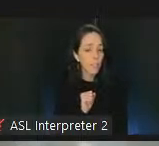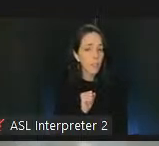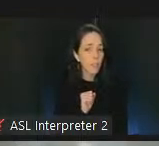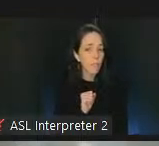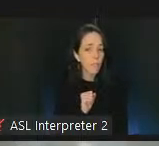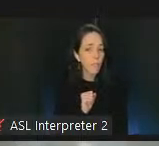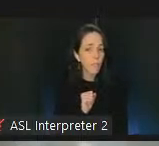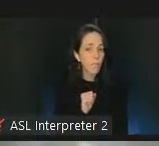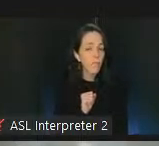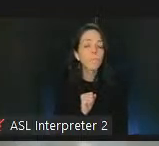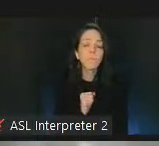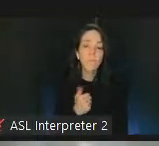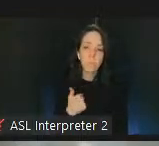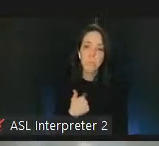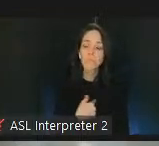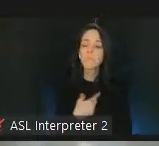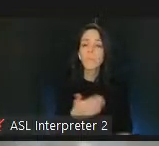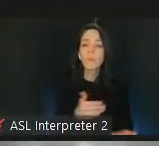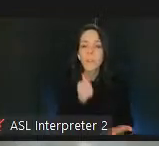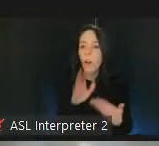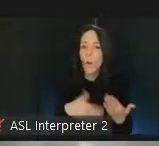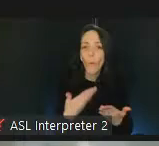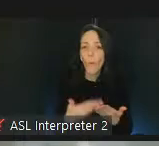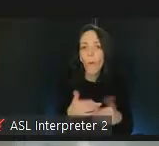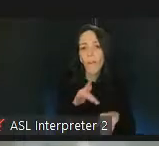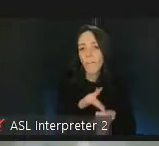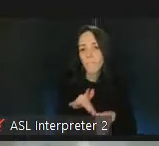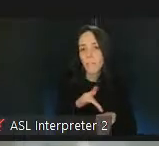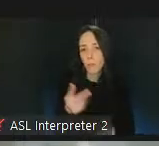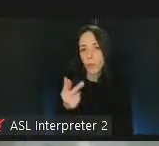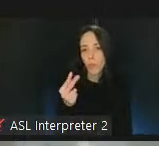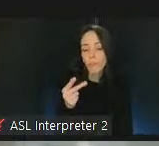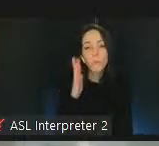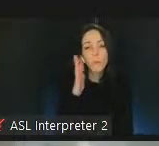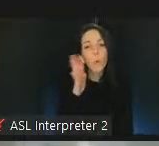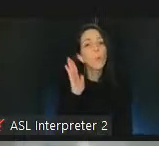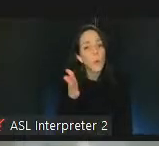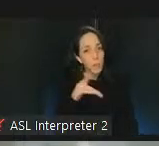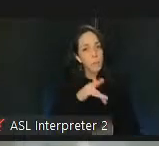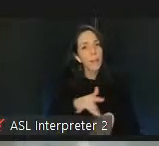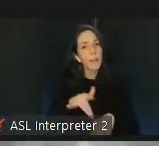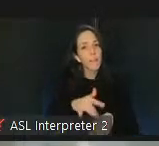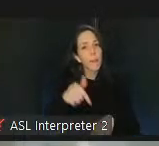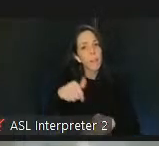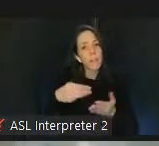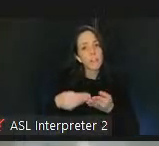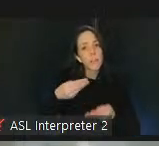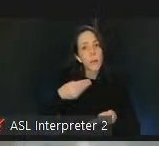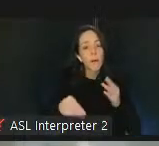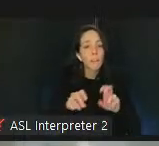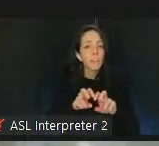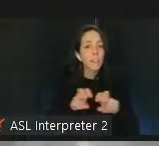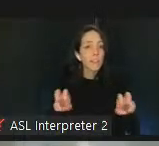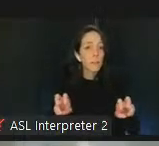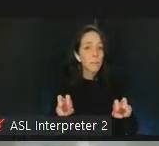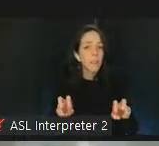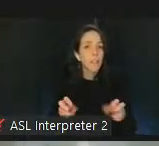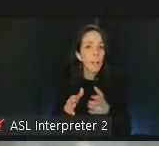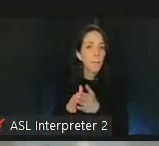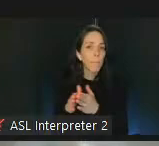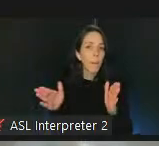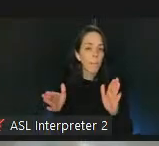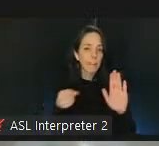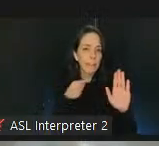may not have all responses on Thursday. They will for sure be available by this Budget Committee's public hearing,